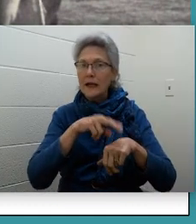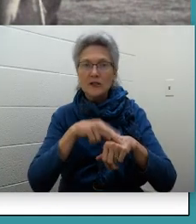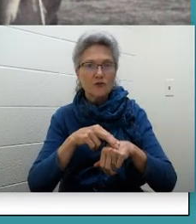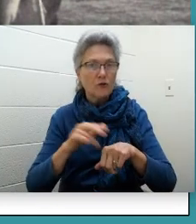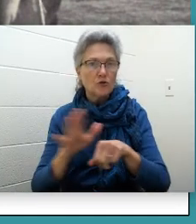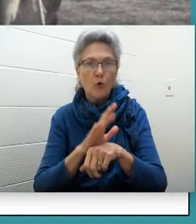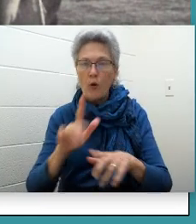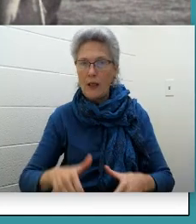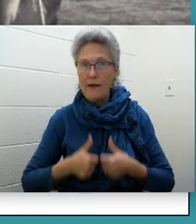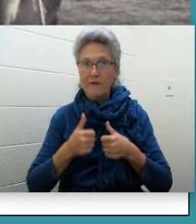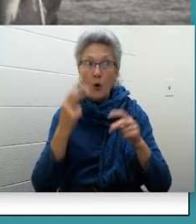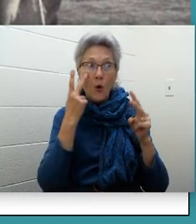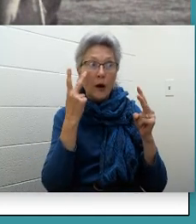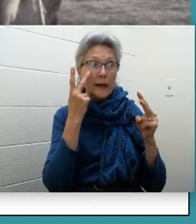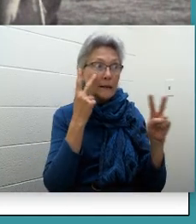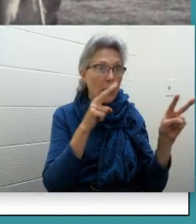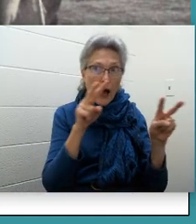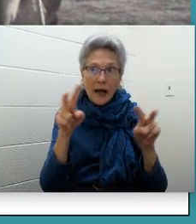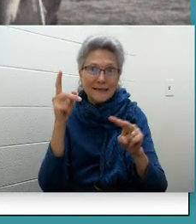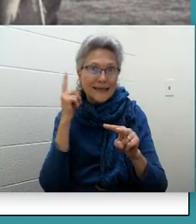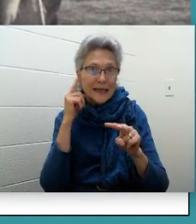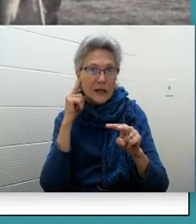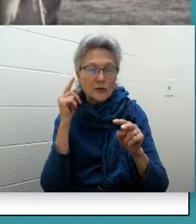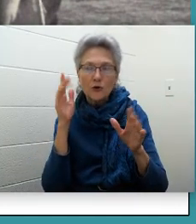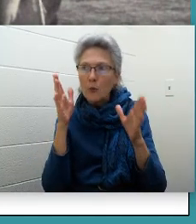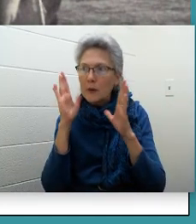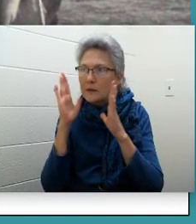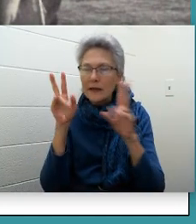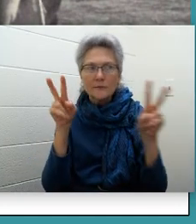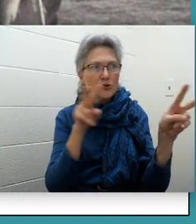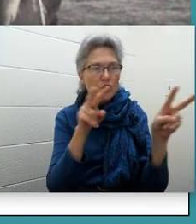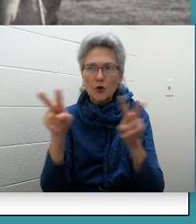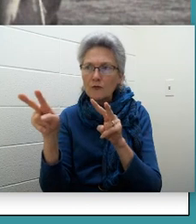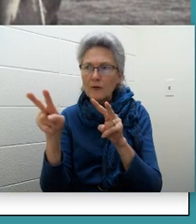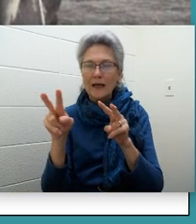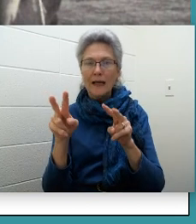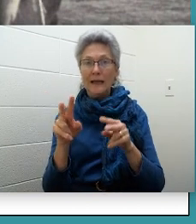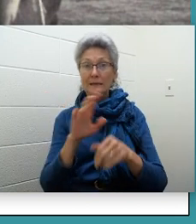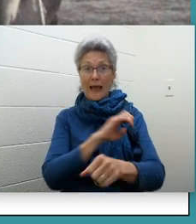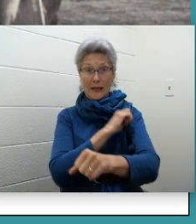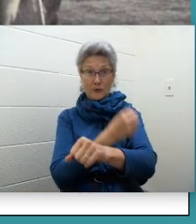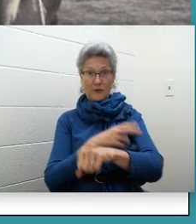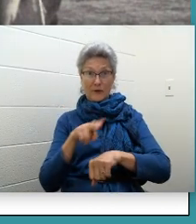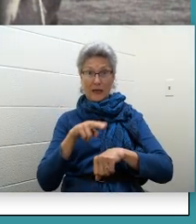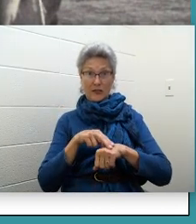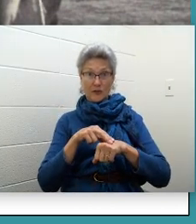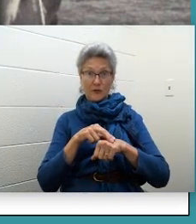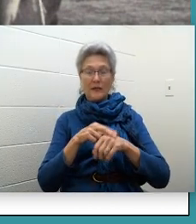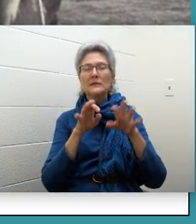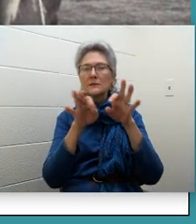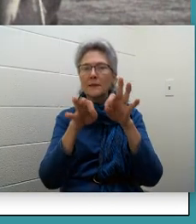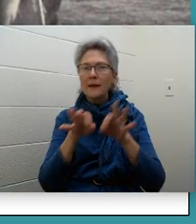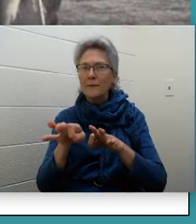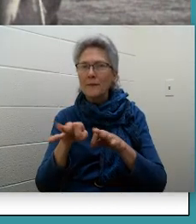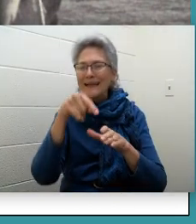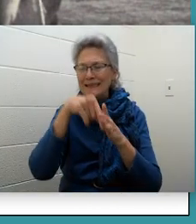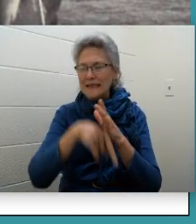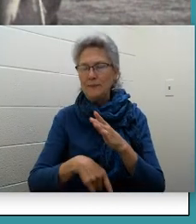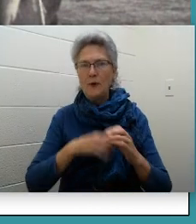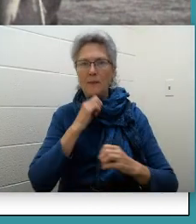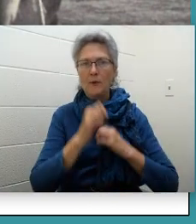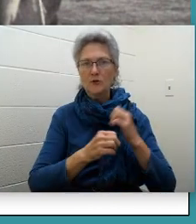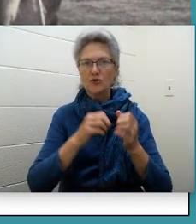the world around him. He brought out its energy in a personal way, giving it a deeper, emotional meaning. It is as